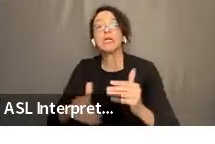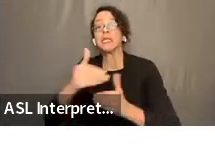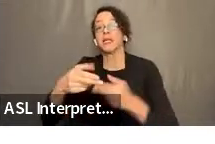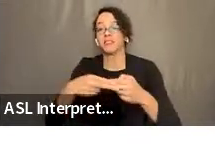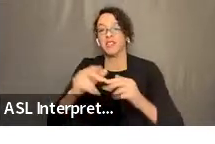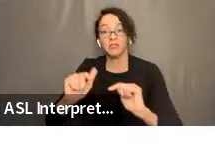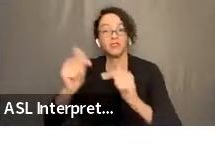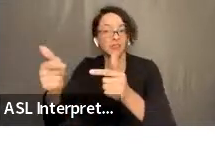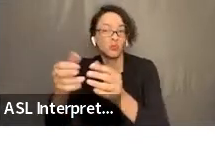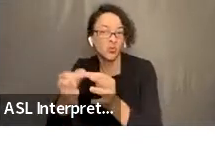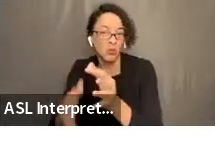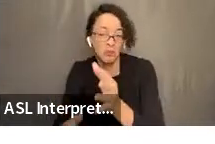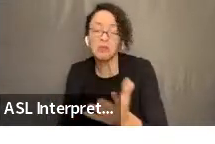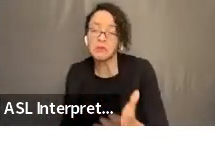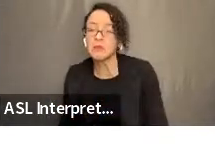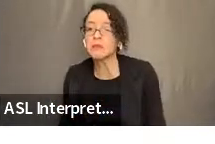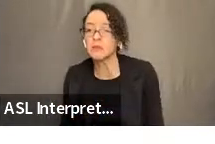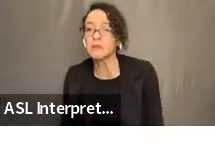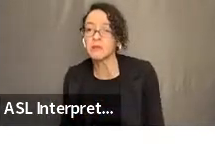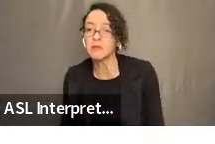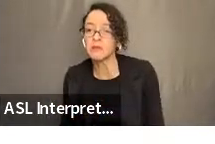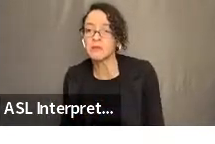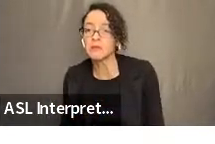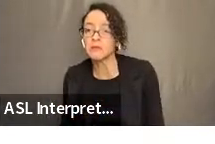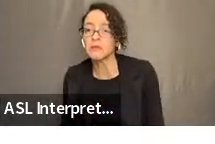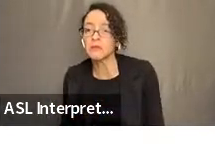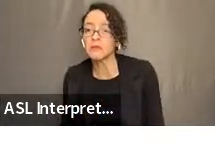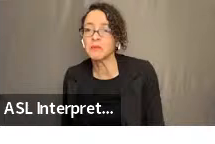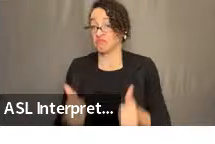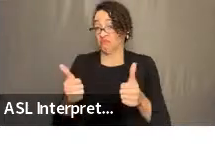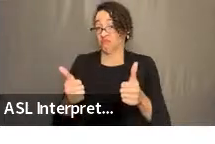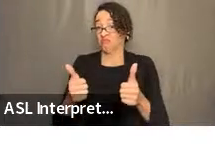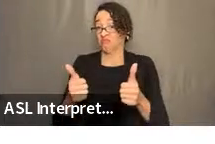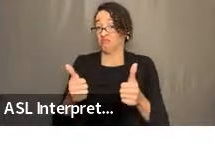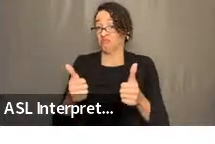Laurie, I'm going to ask the ASL interpreters to switch.